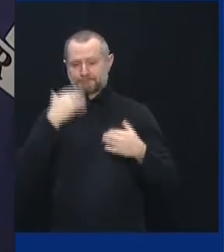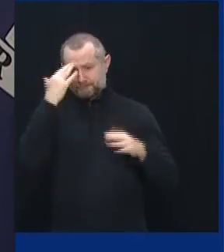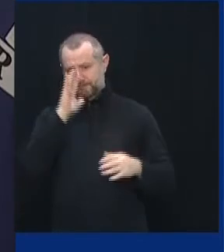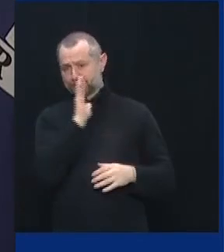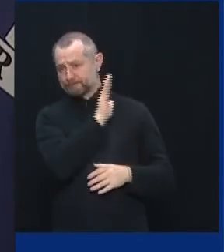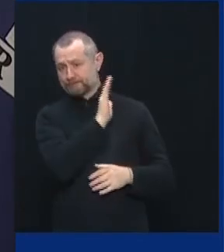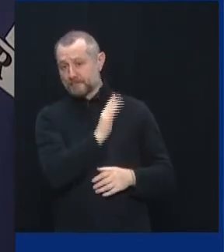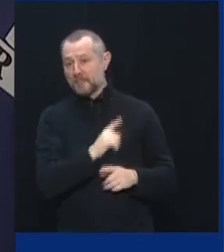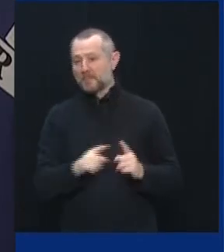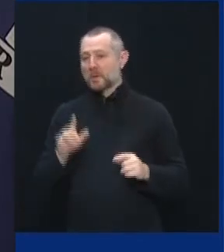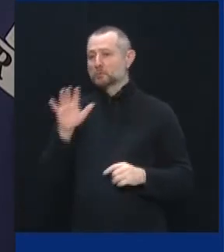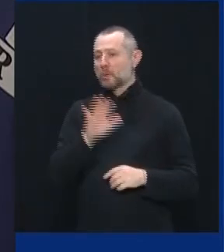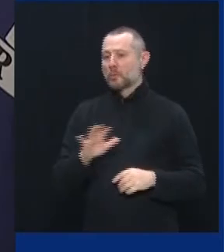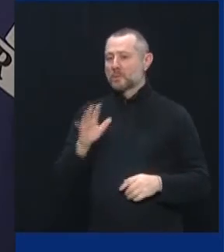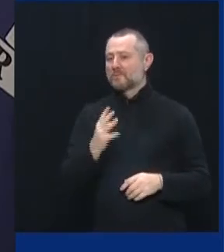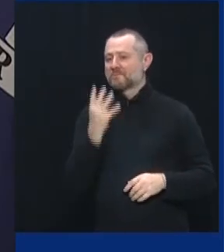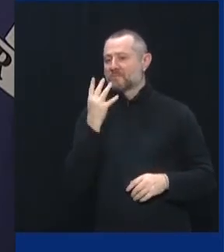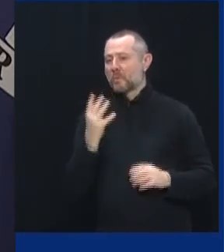people in New York State.